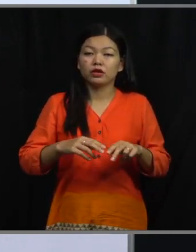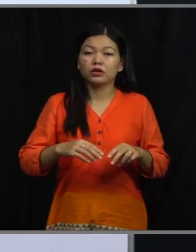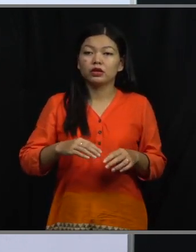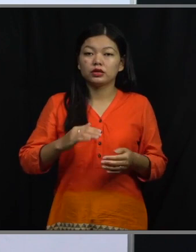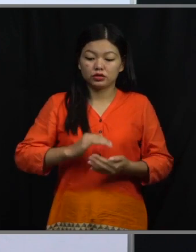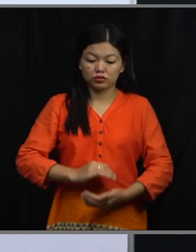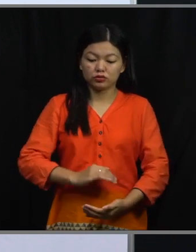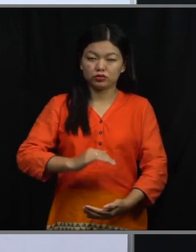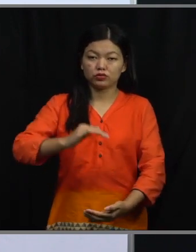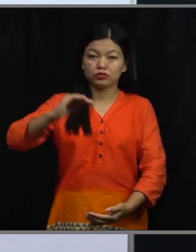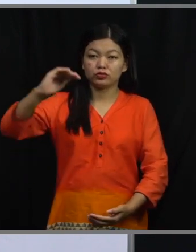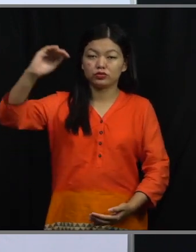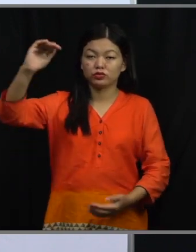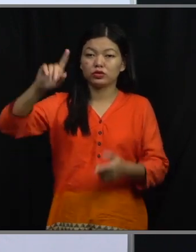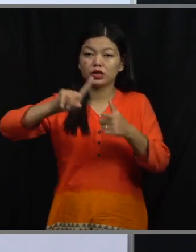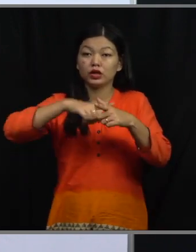property is